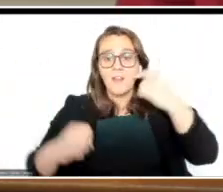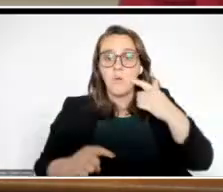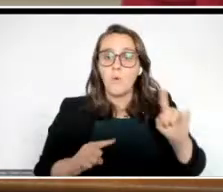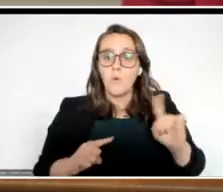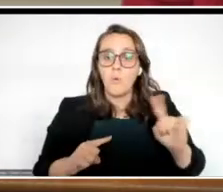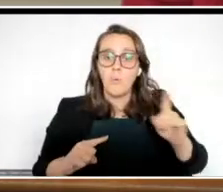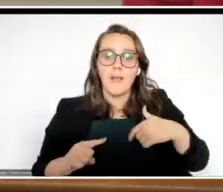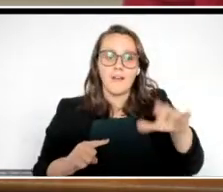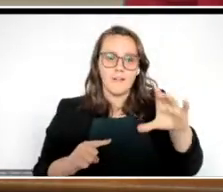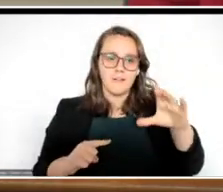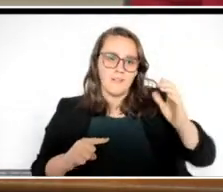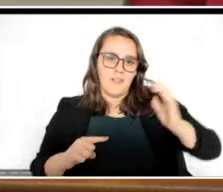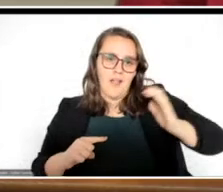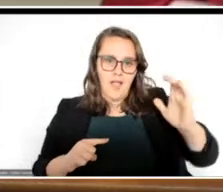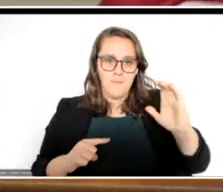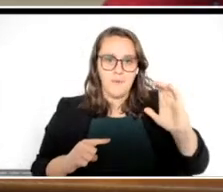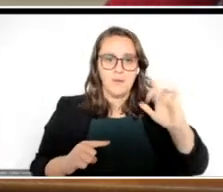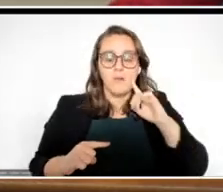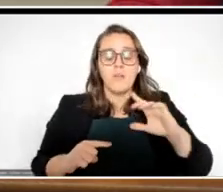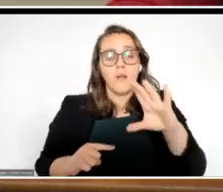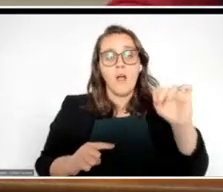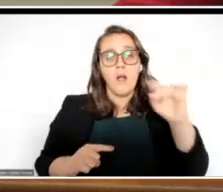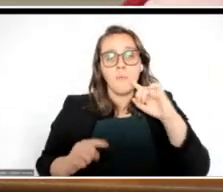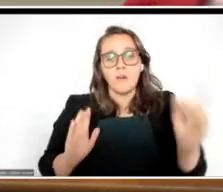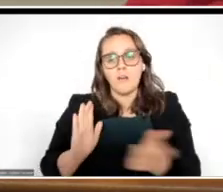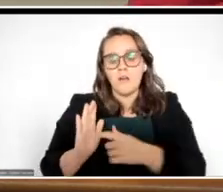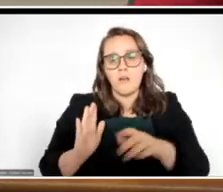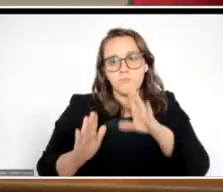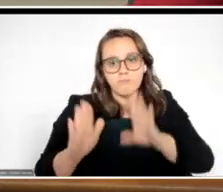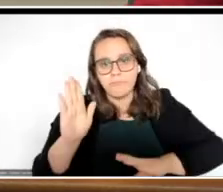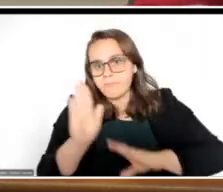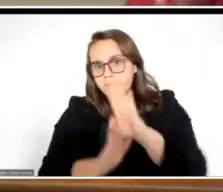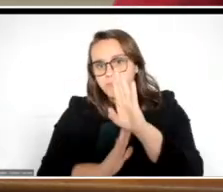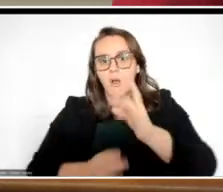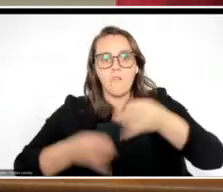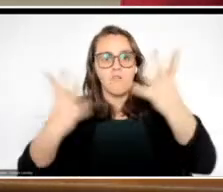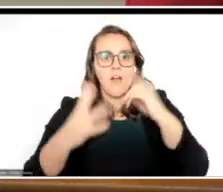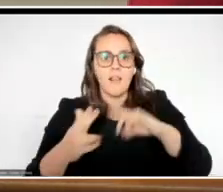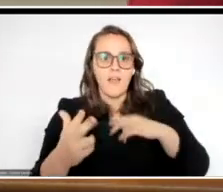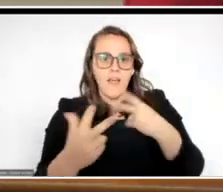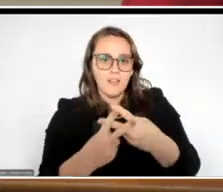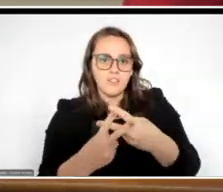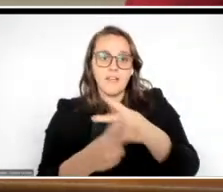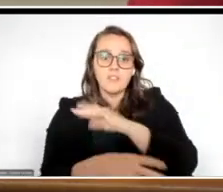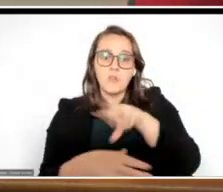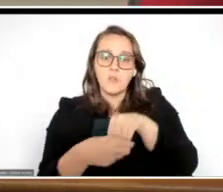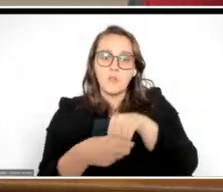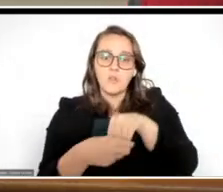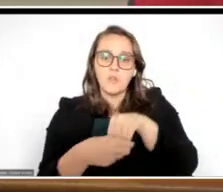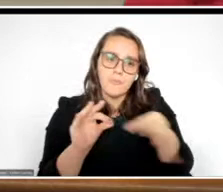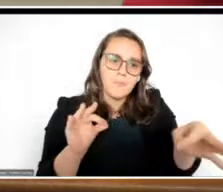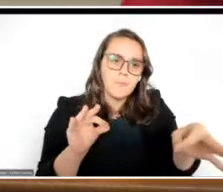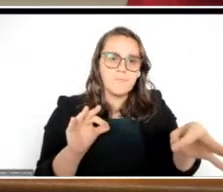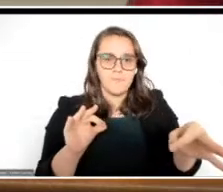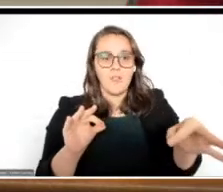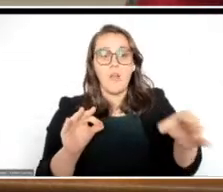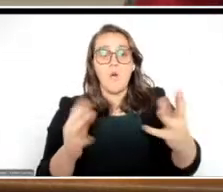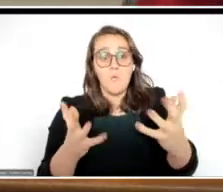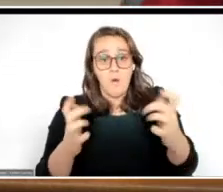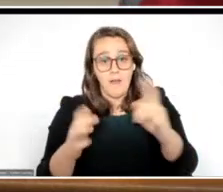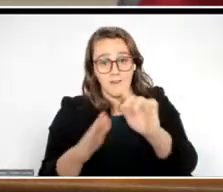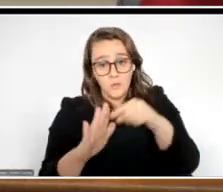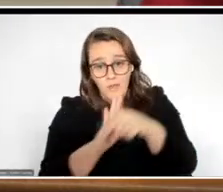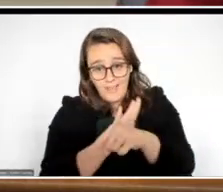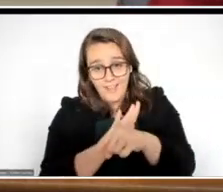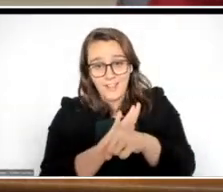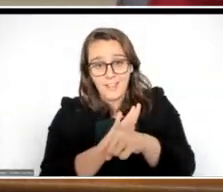progressed, the company detected a surge in violent hashtags on the platform, including lines of lethal incitement like